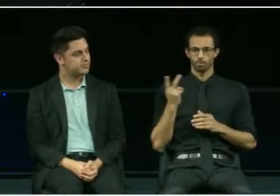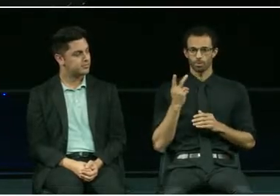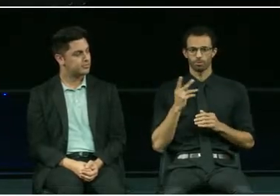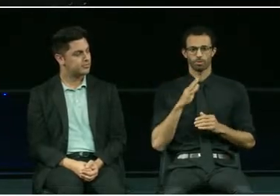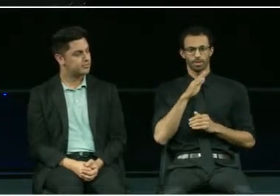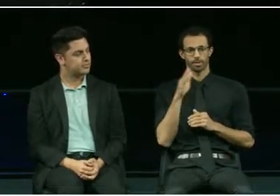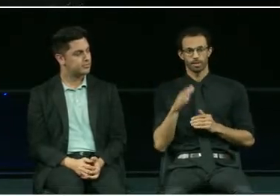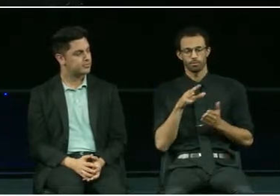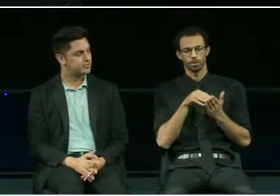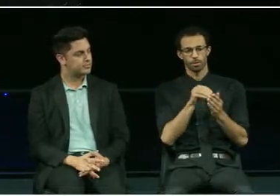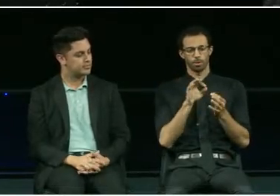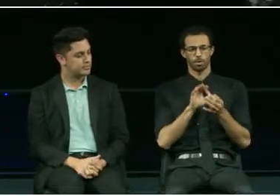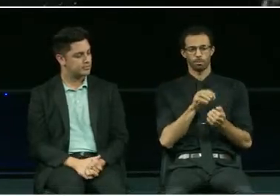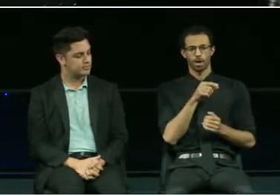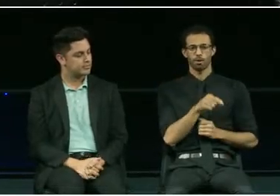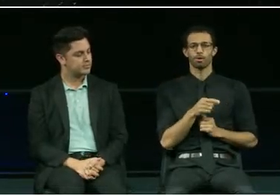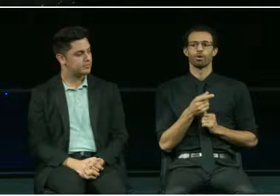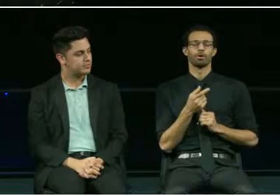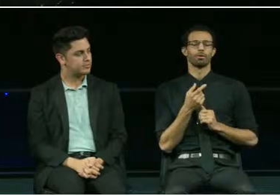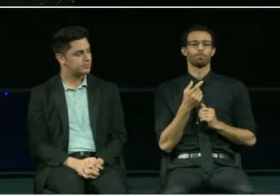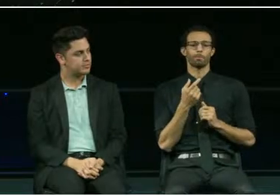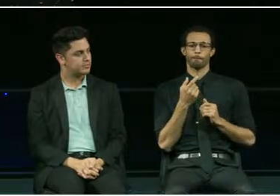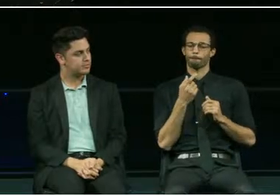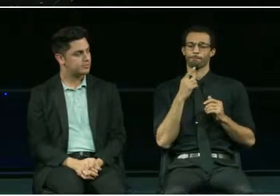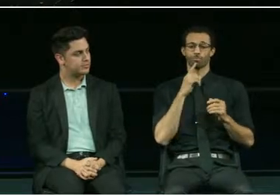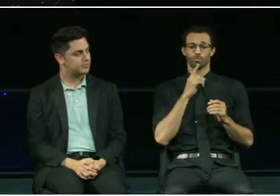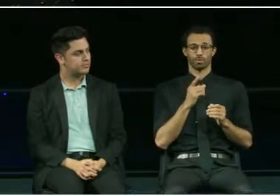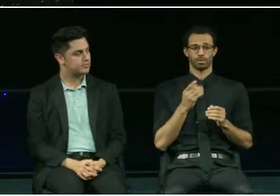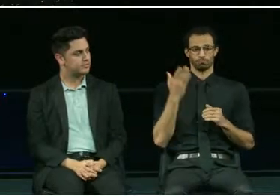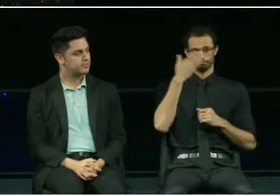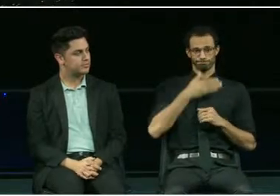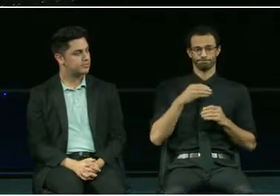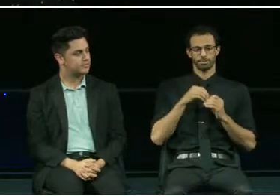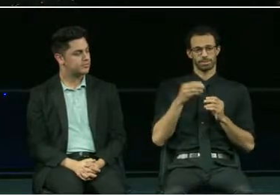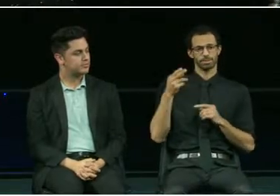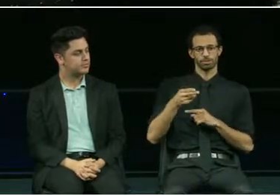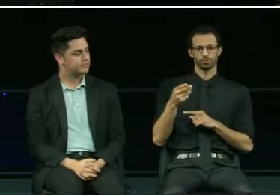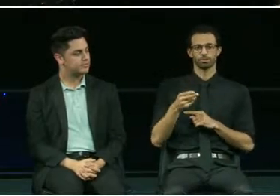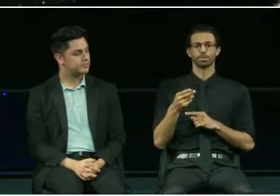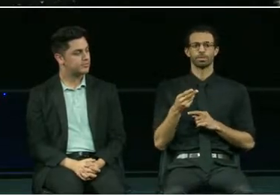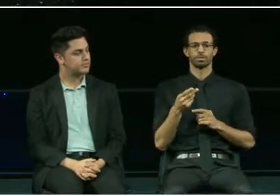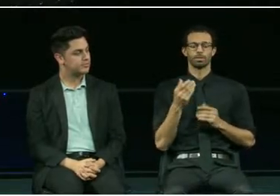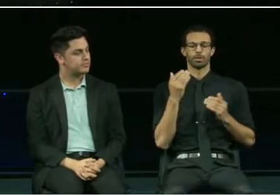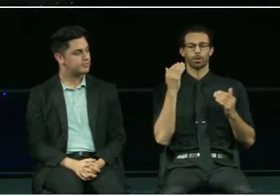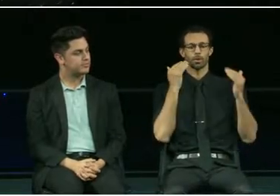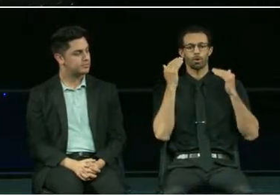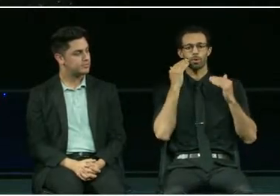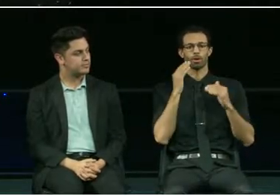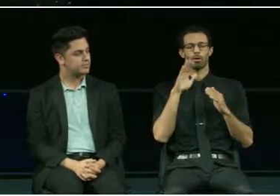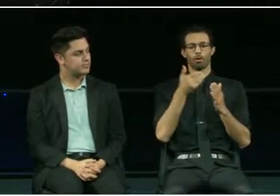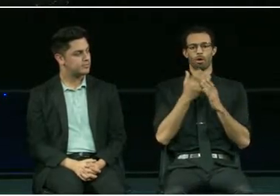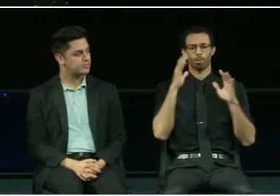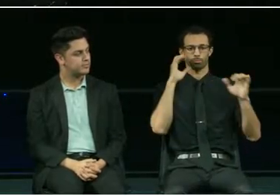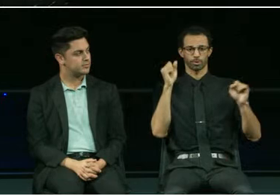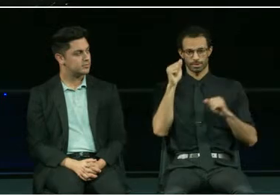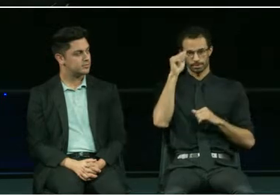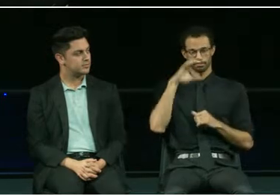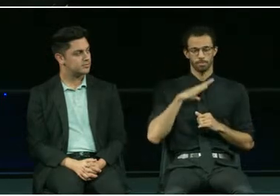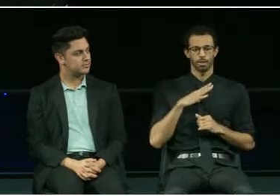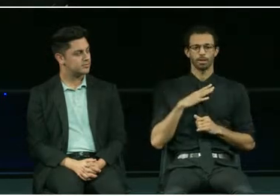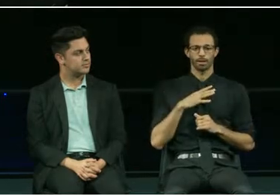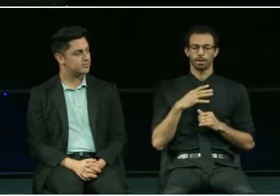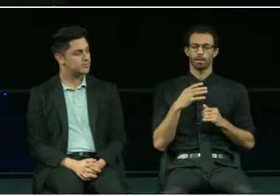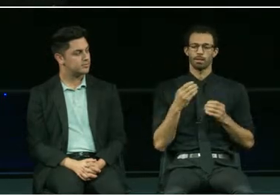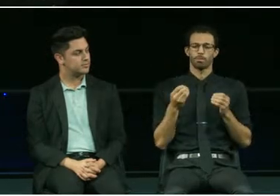her. She'd been completely glossed over in history. We only knew about All the President's Men, and the more